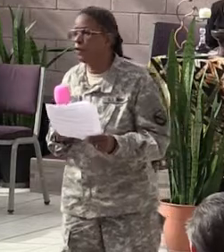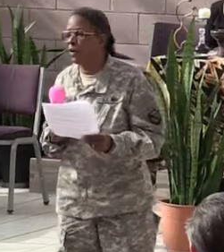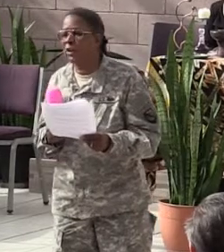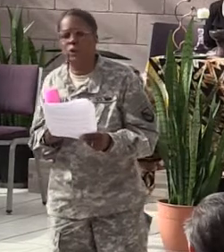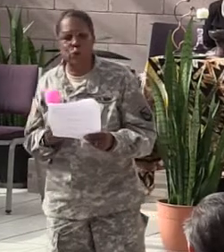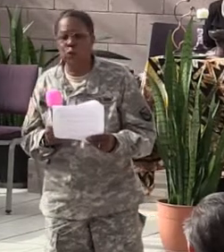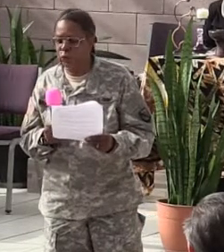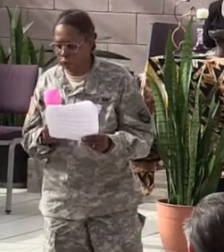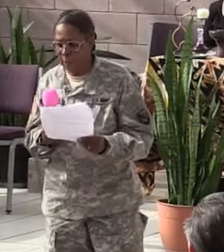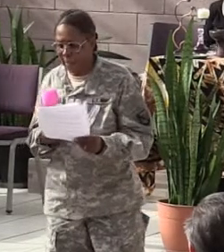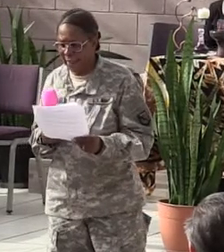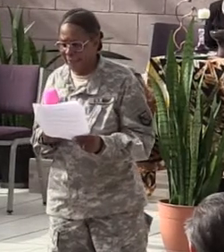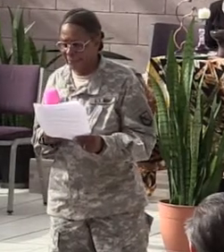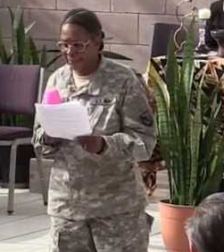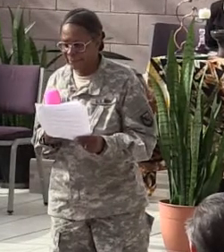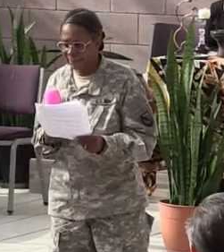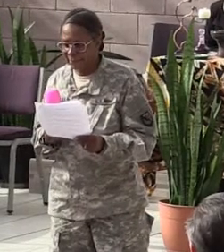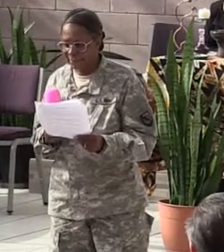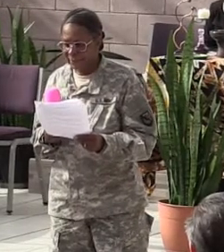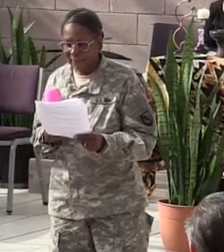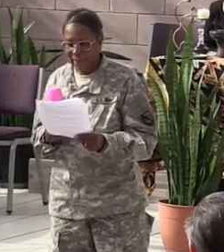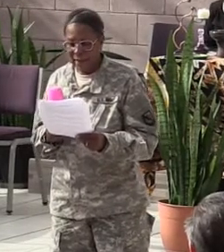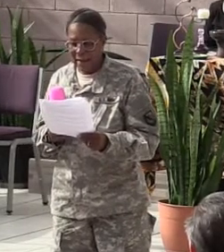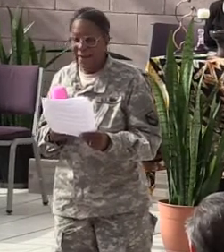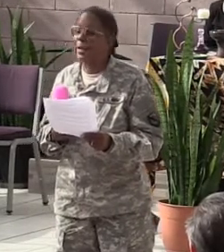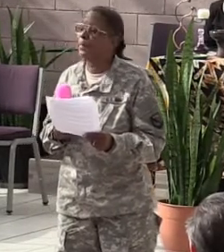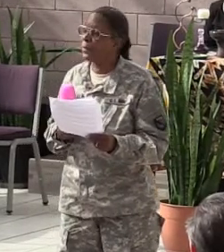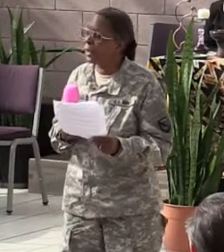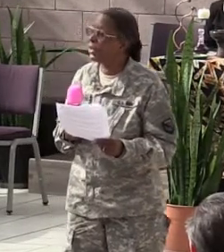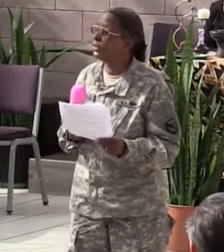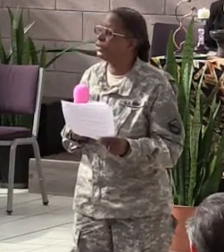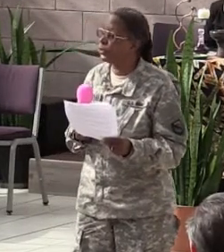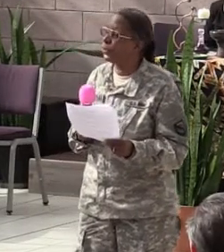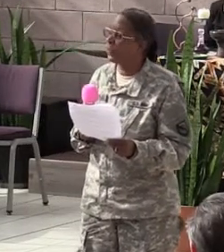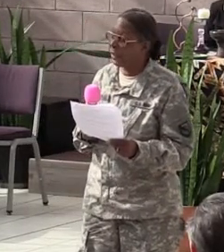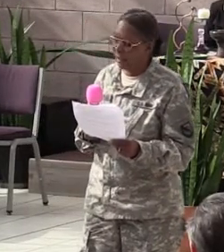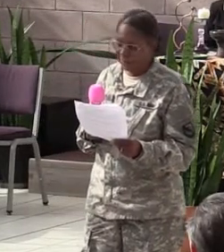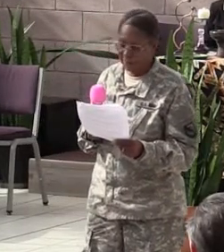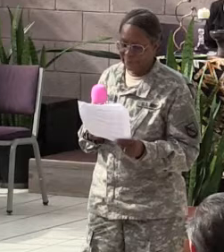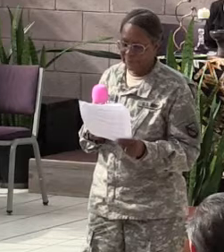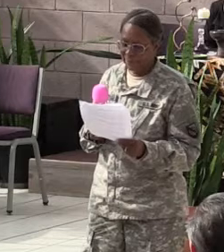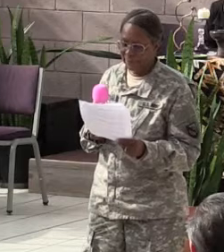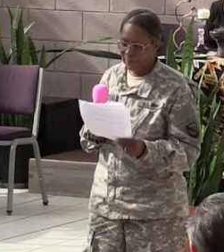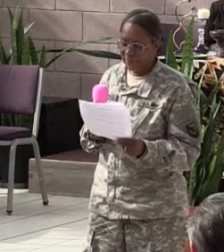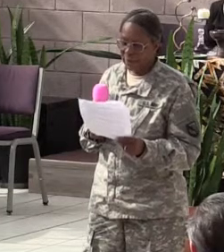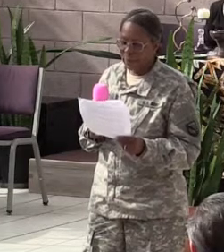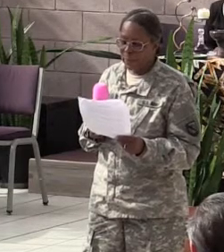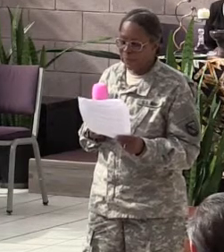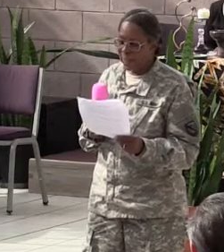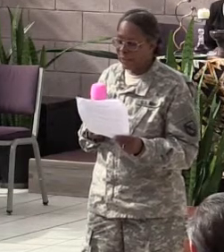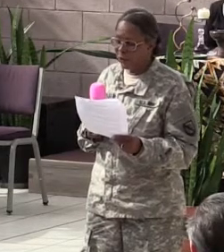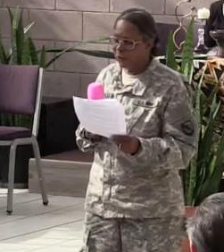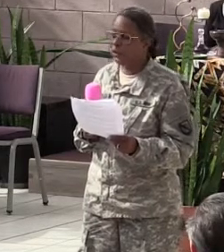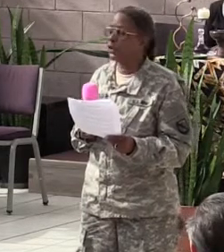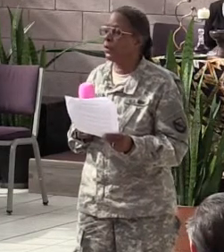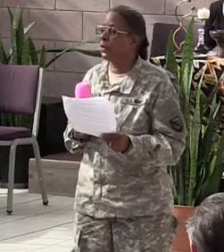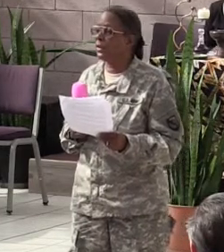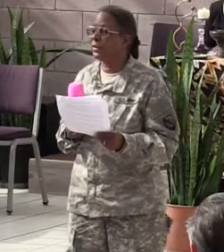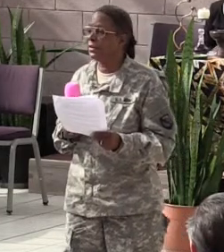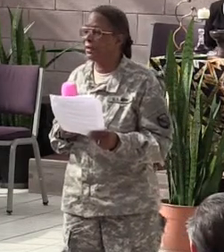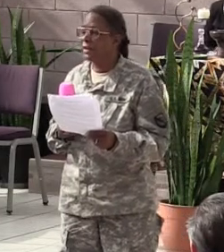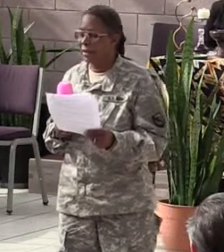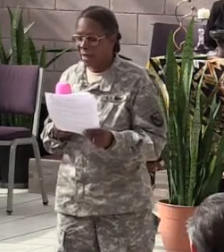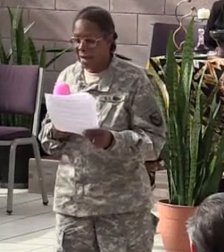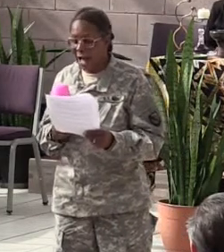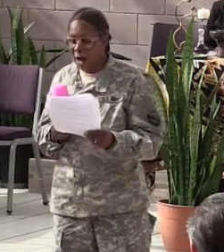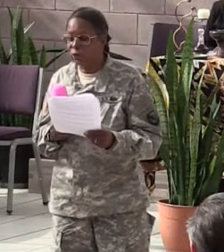thank you for the dues you paid and the prayers you prayed. We thank you for showing